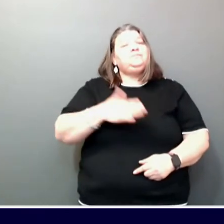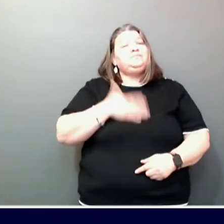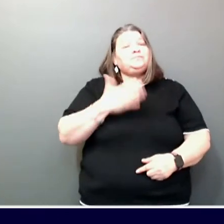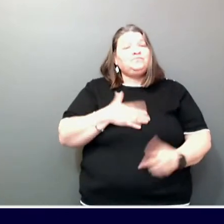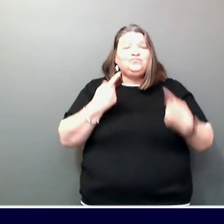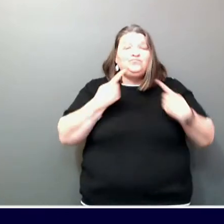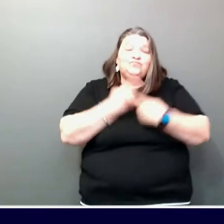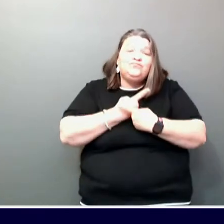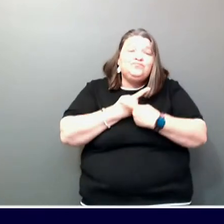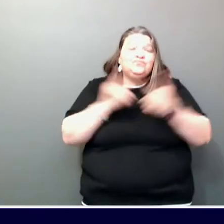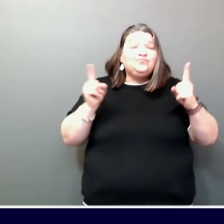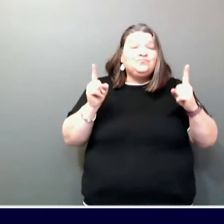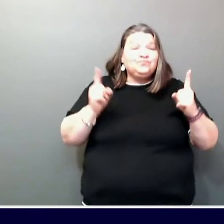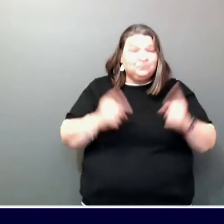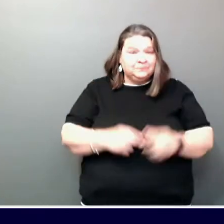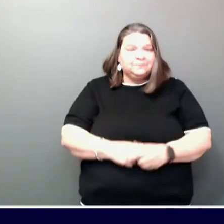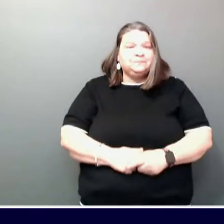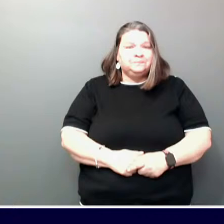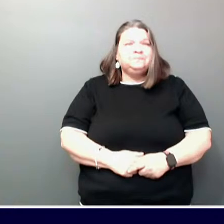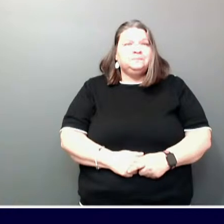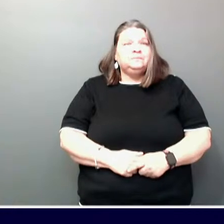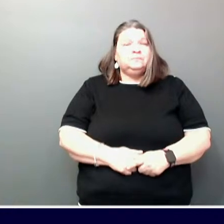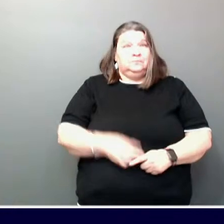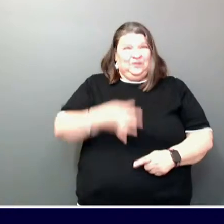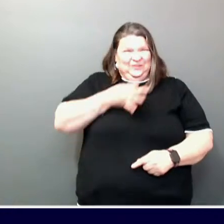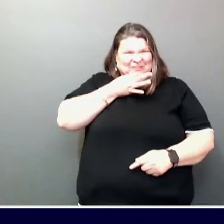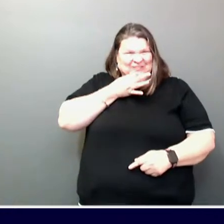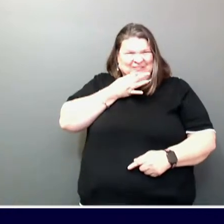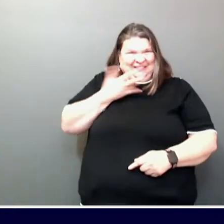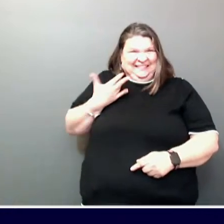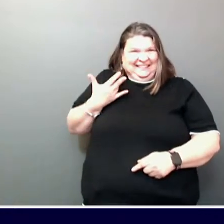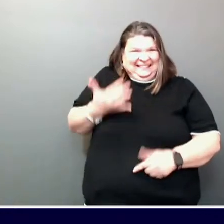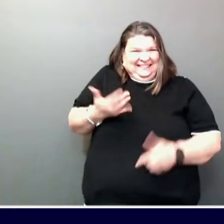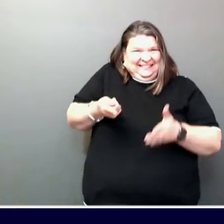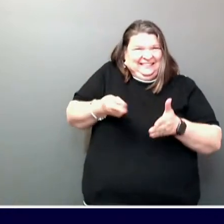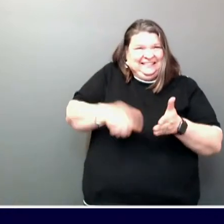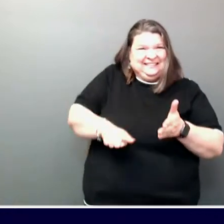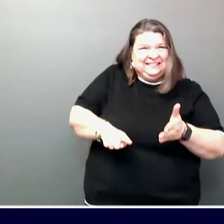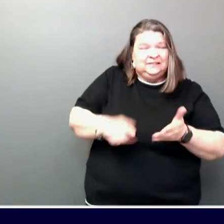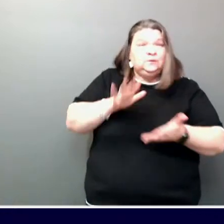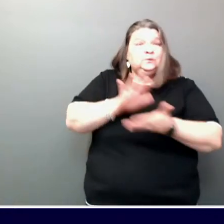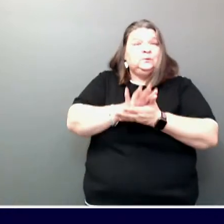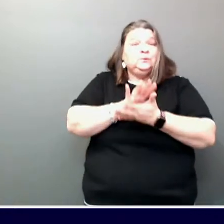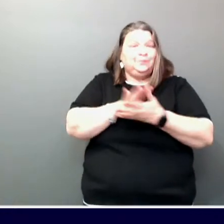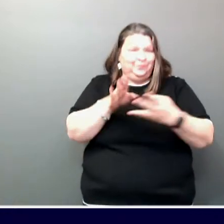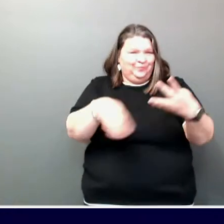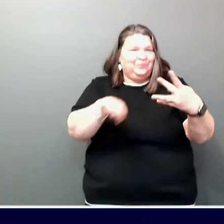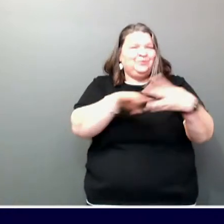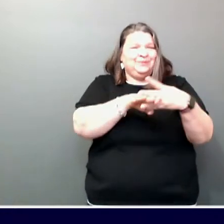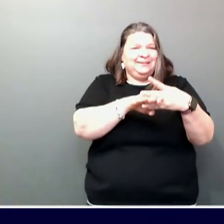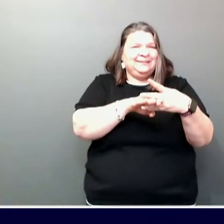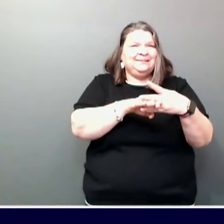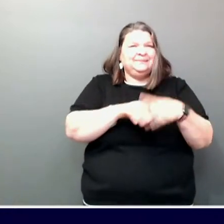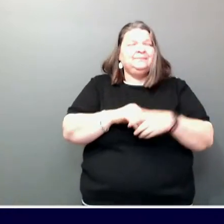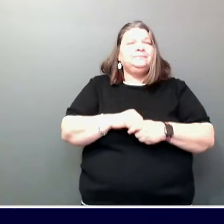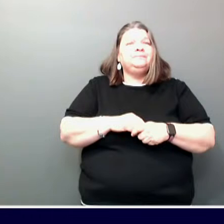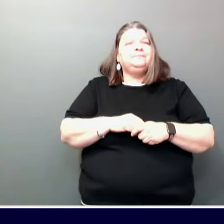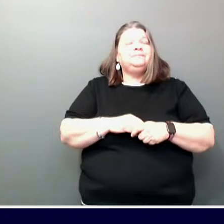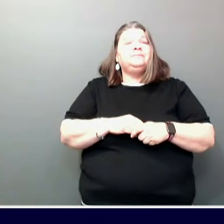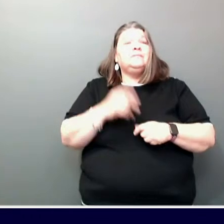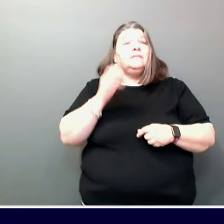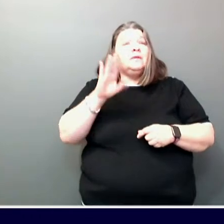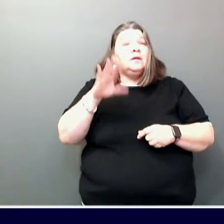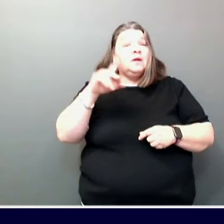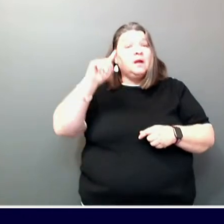school vacation week, Governor Mills has expanded eligibility for Project Access COVID Tests, or